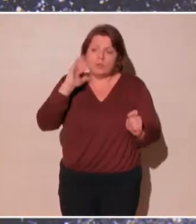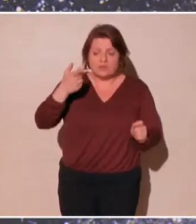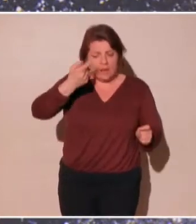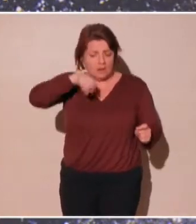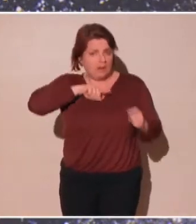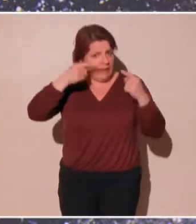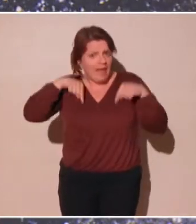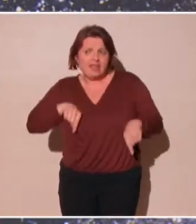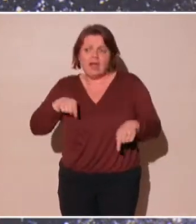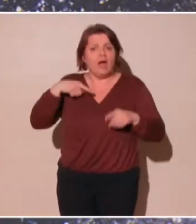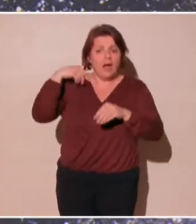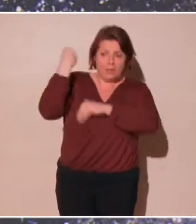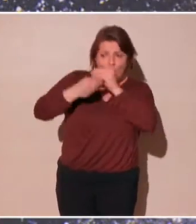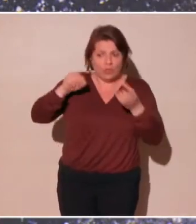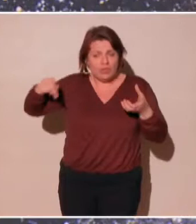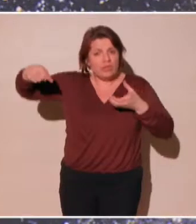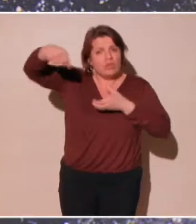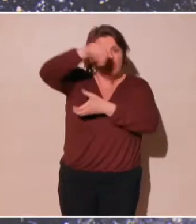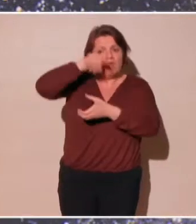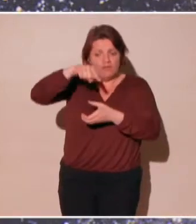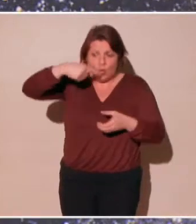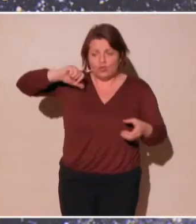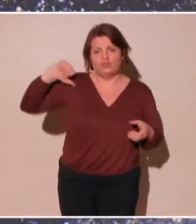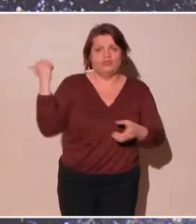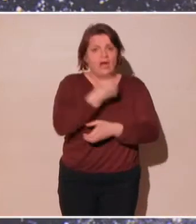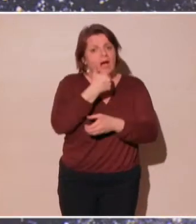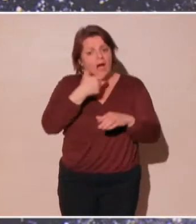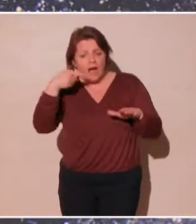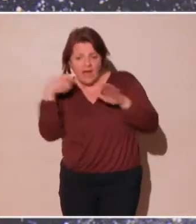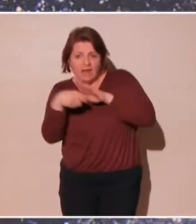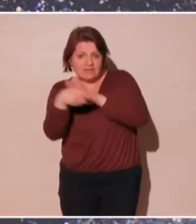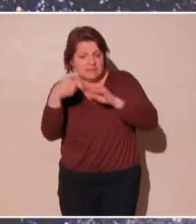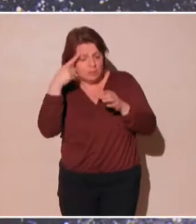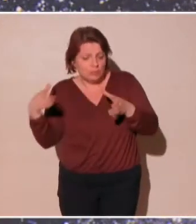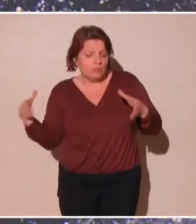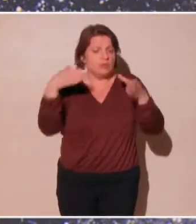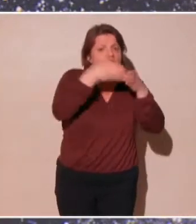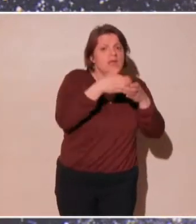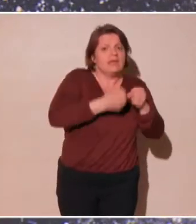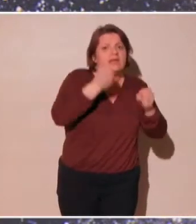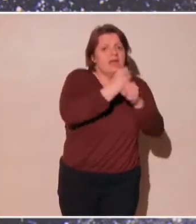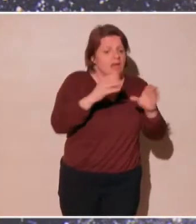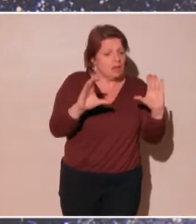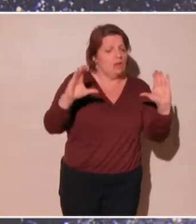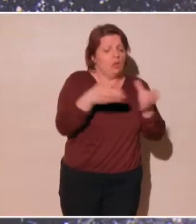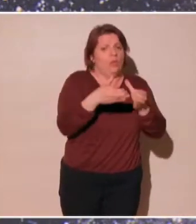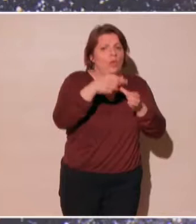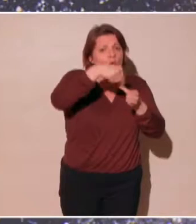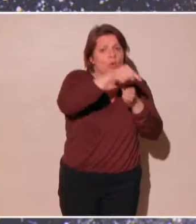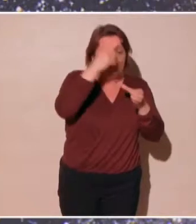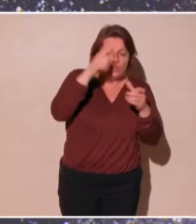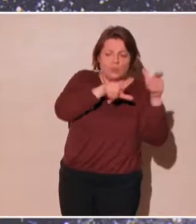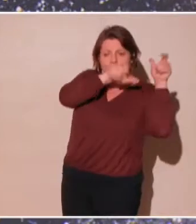So the governments, the public authorities will have to invest in that and keep safeguarding the independence